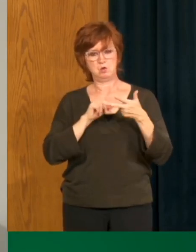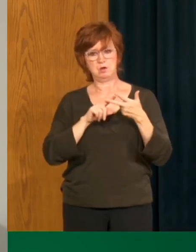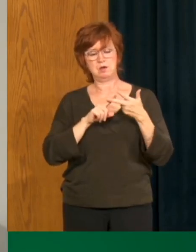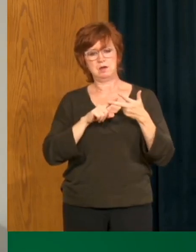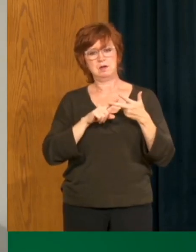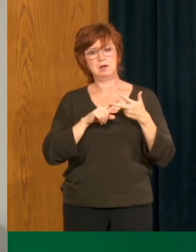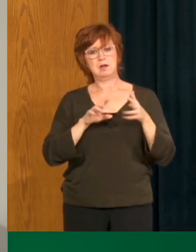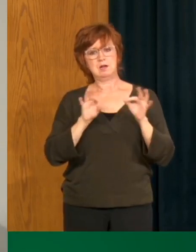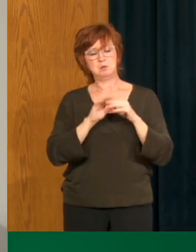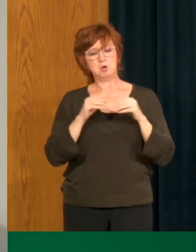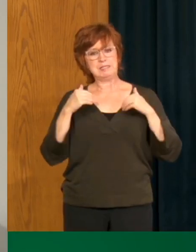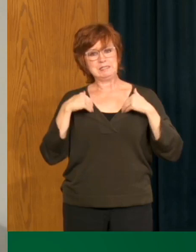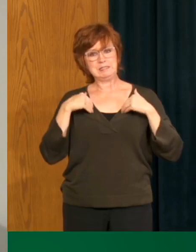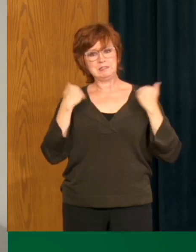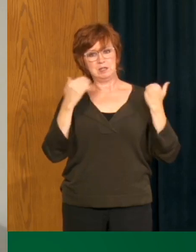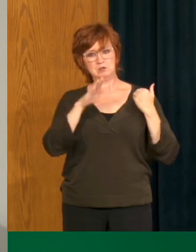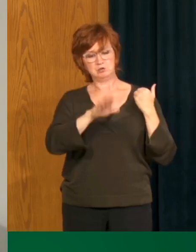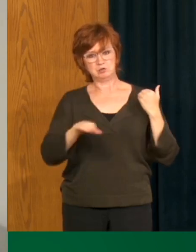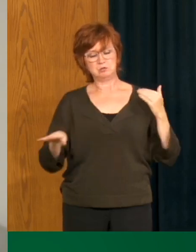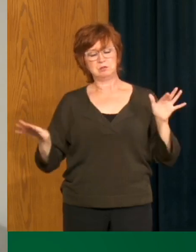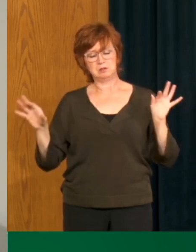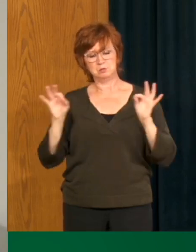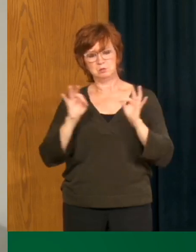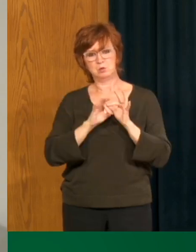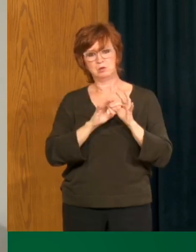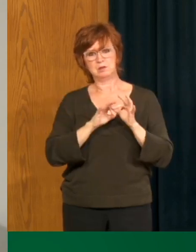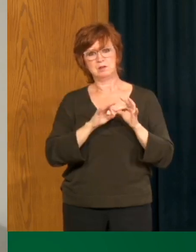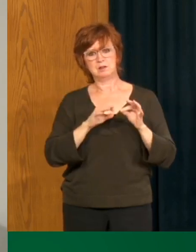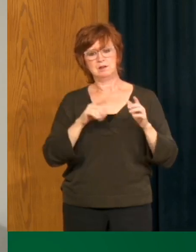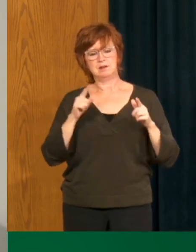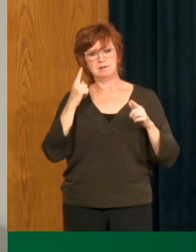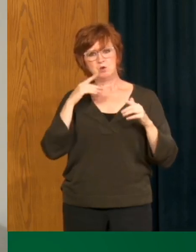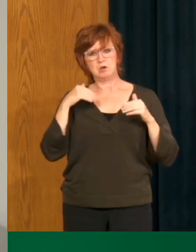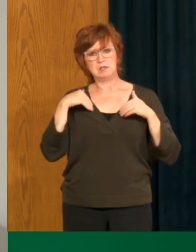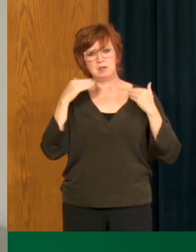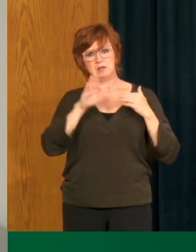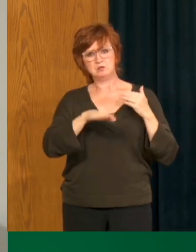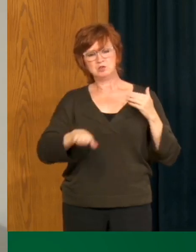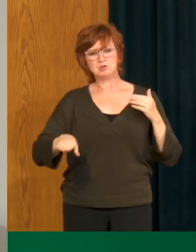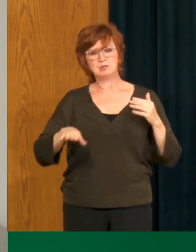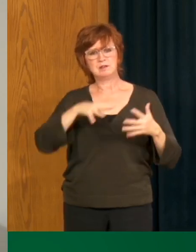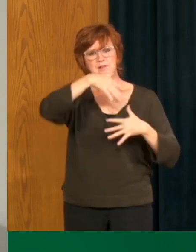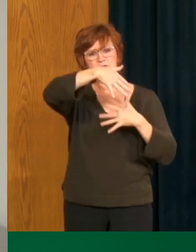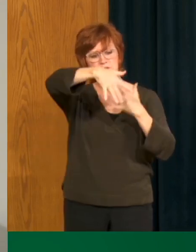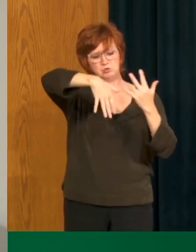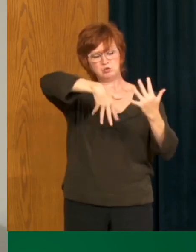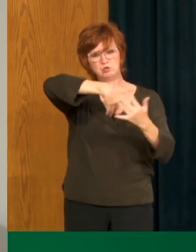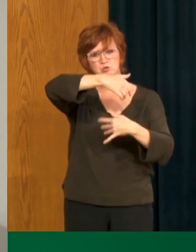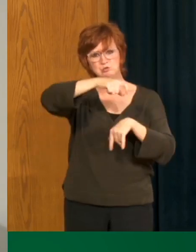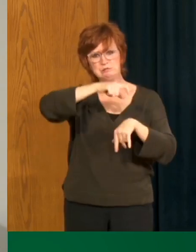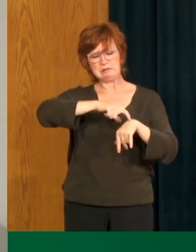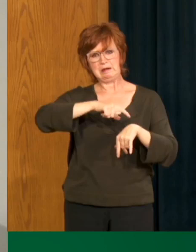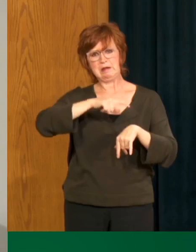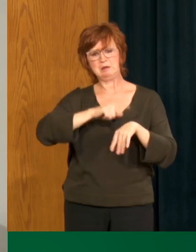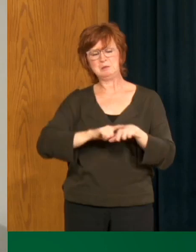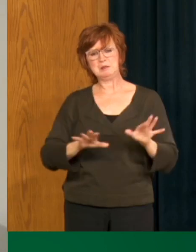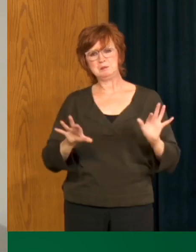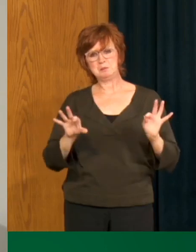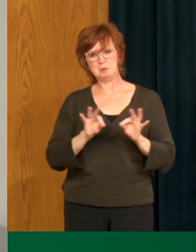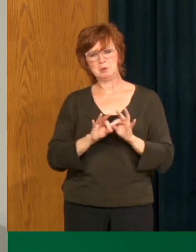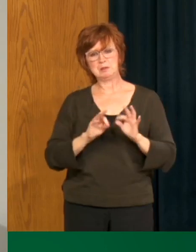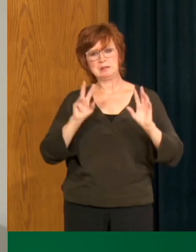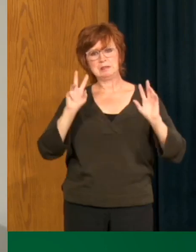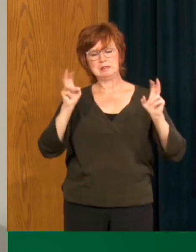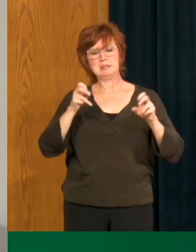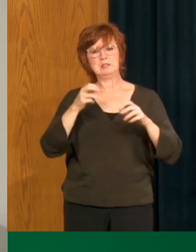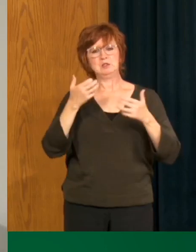really important for them to be in school in that classroom environment. It's very important for them to have as normal as an environment